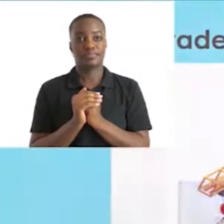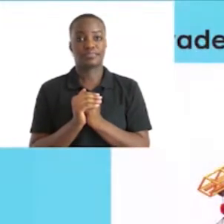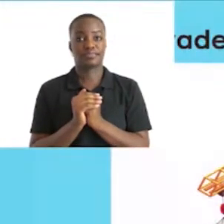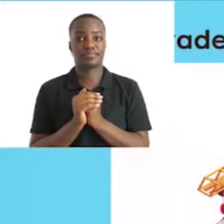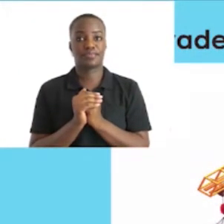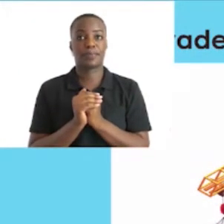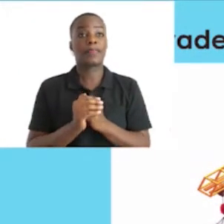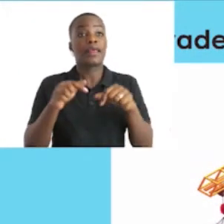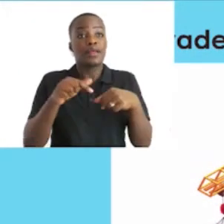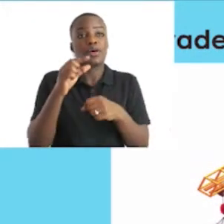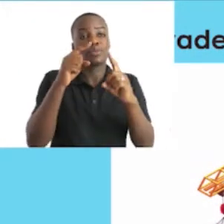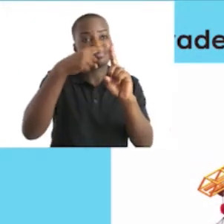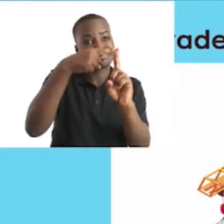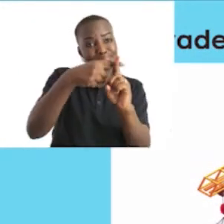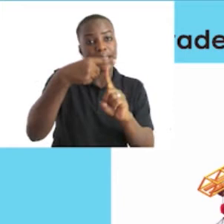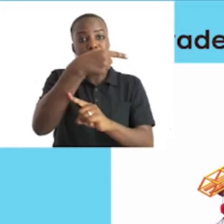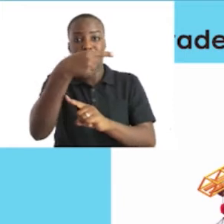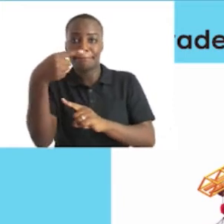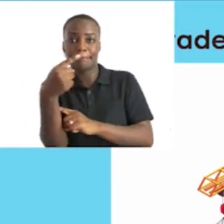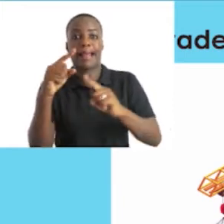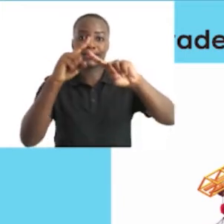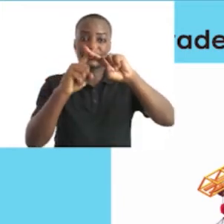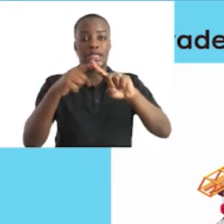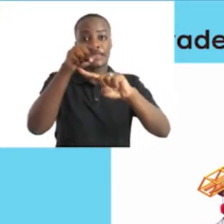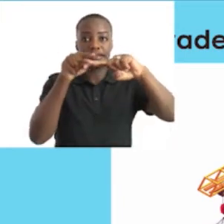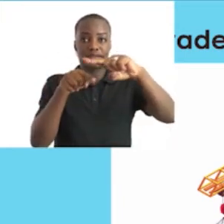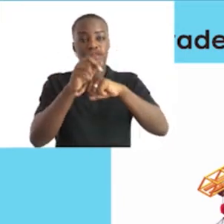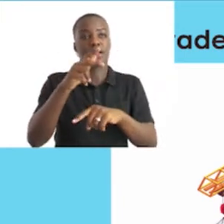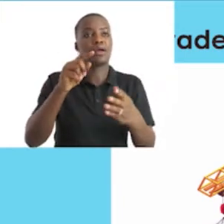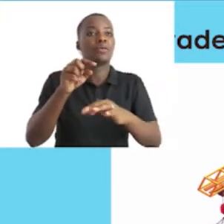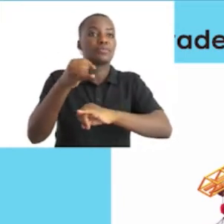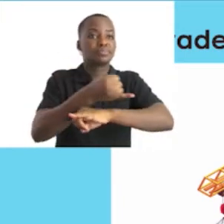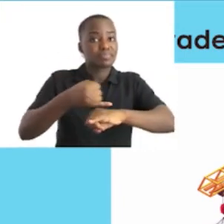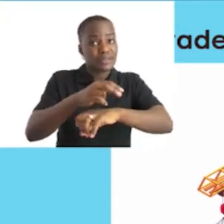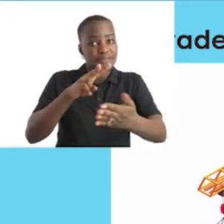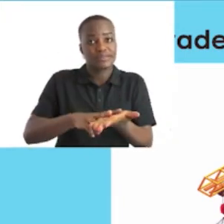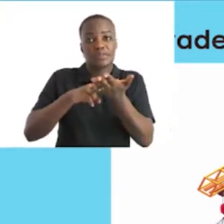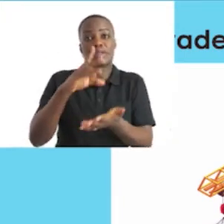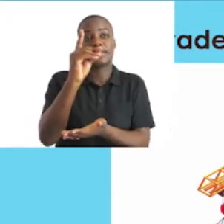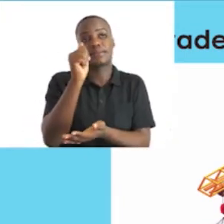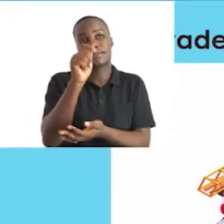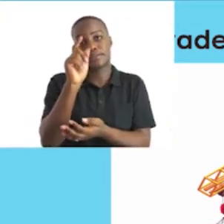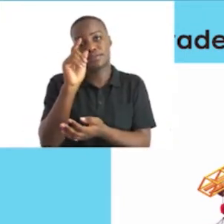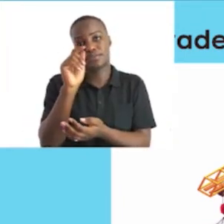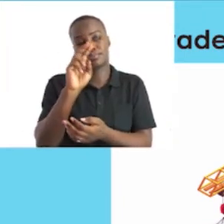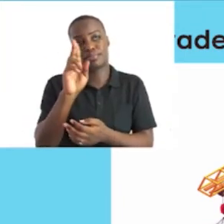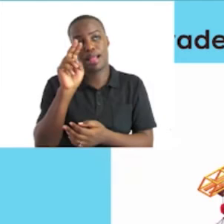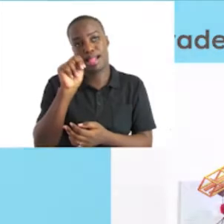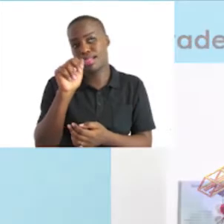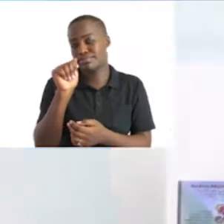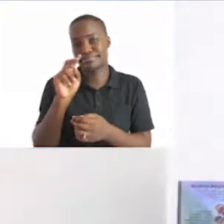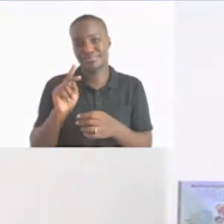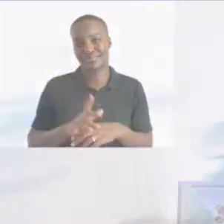done. For our first lesson, we're going to be talking about computing, place values, and data